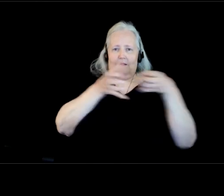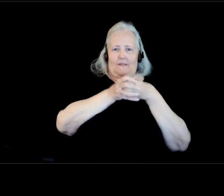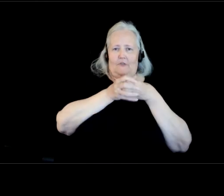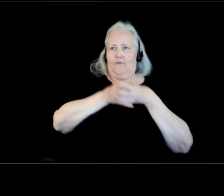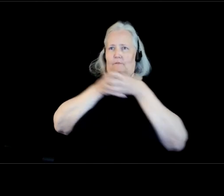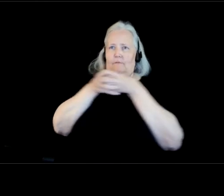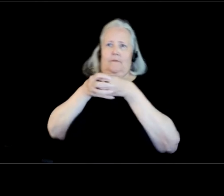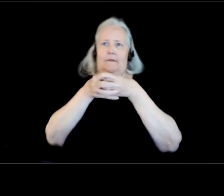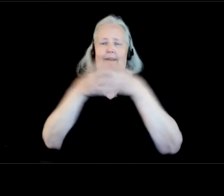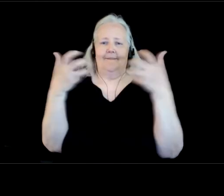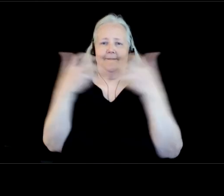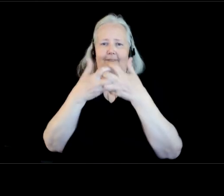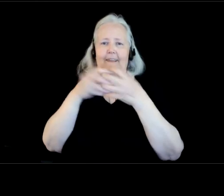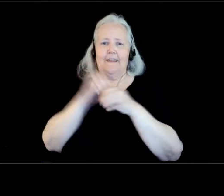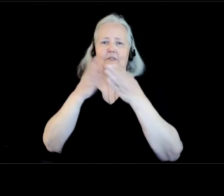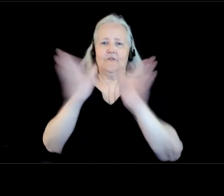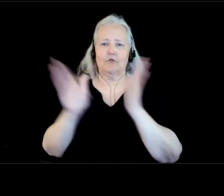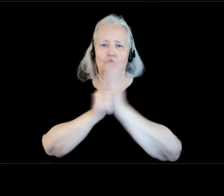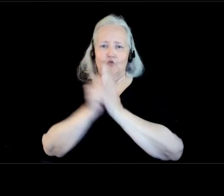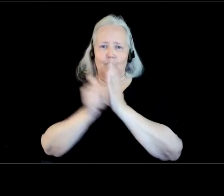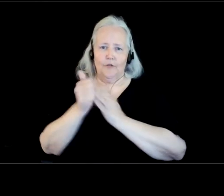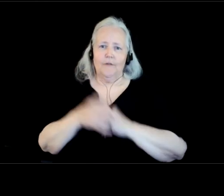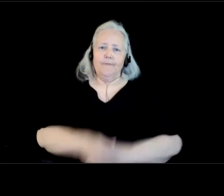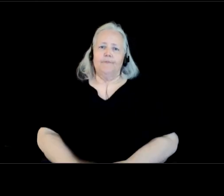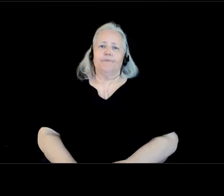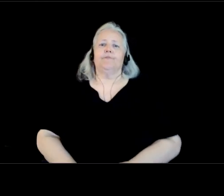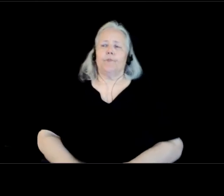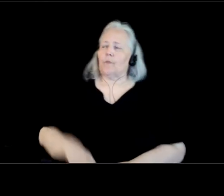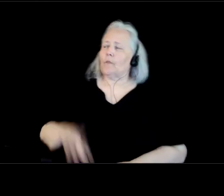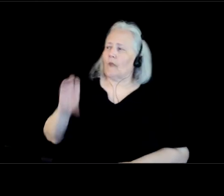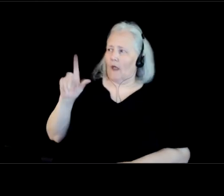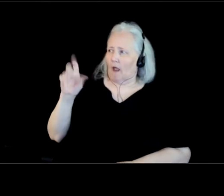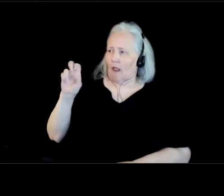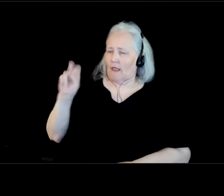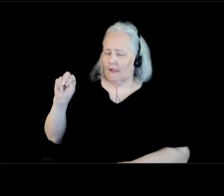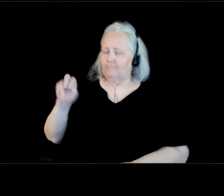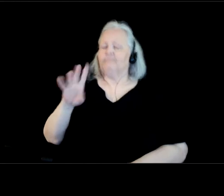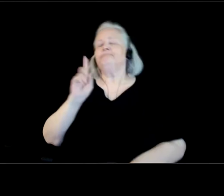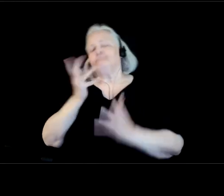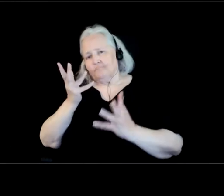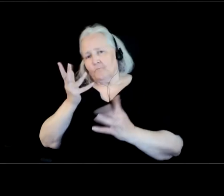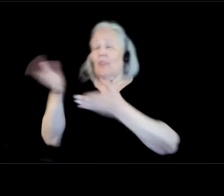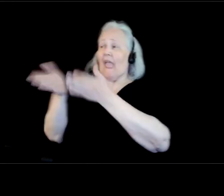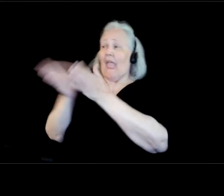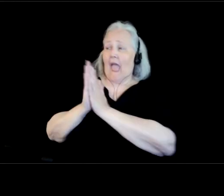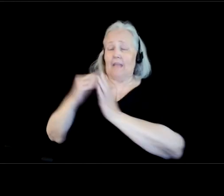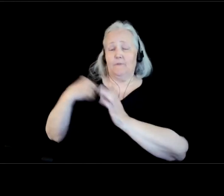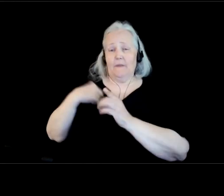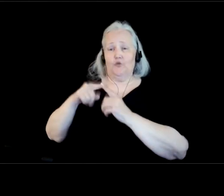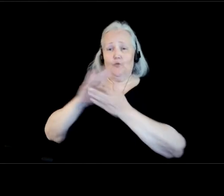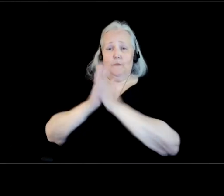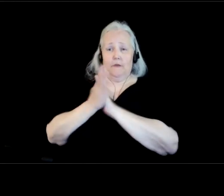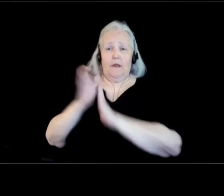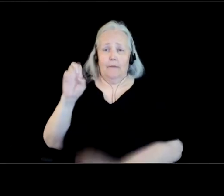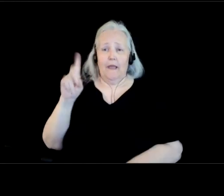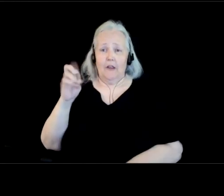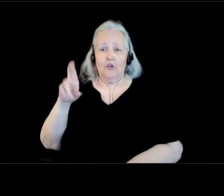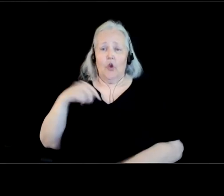Well, I would say, you know, one thing, when I was asked to edit this section, I very purposefully called it